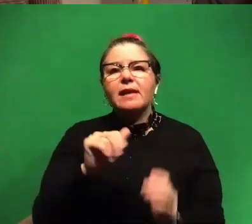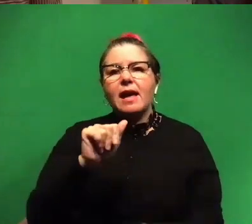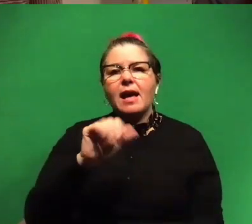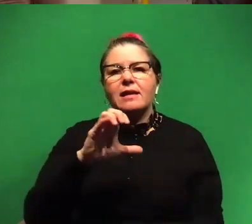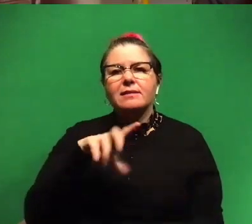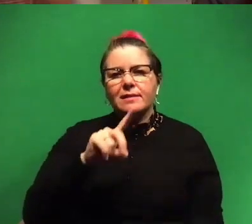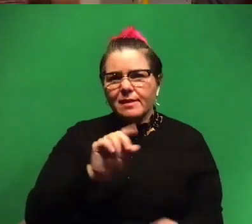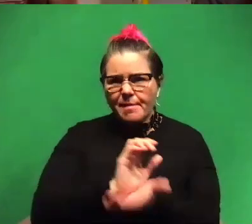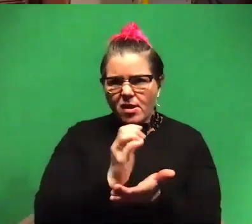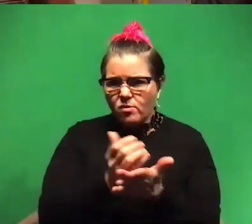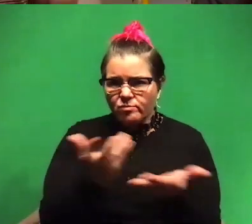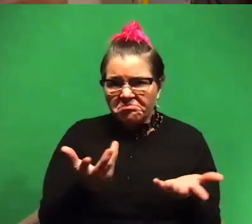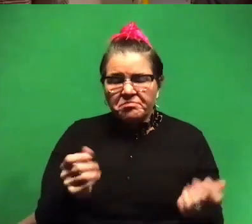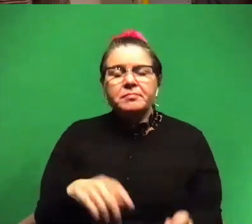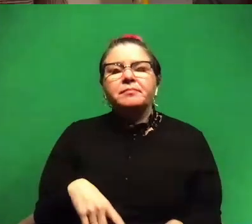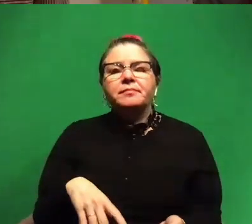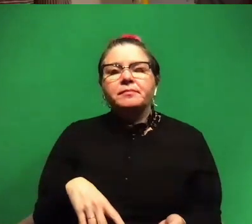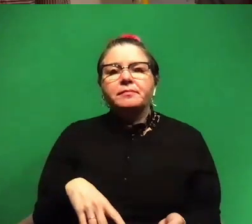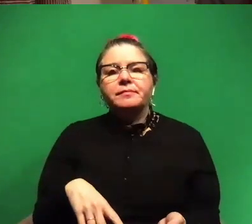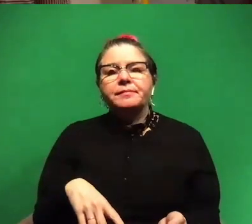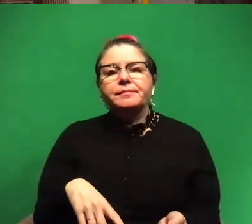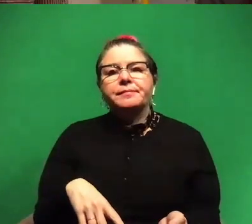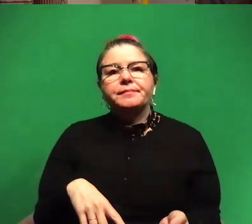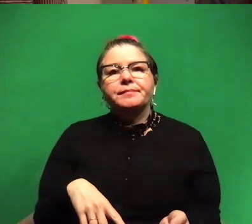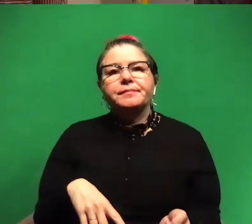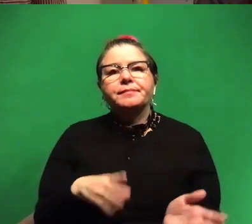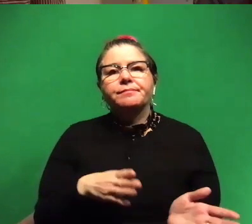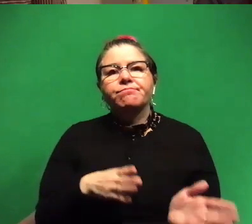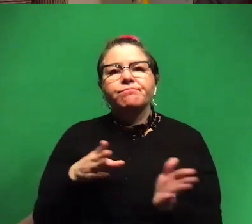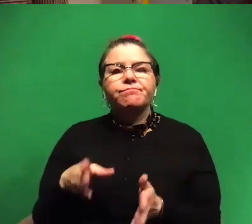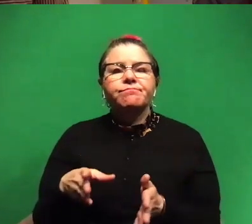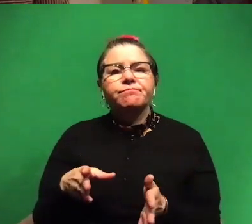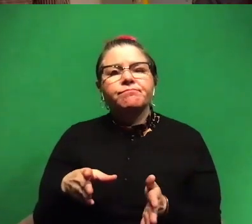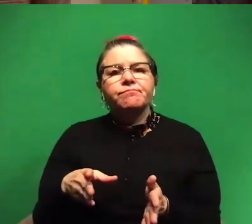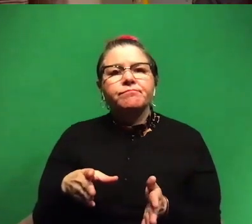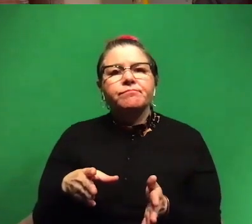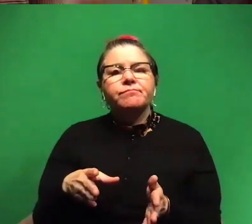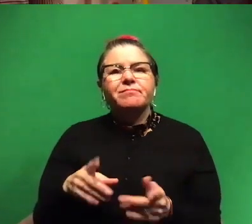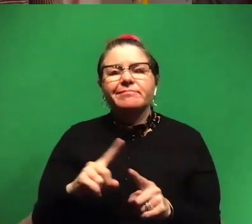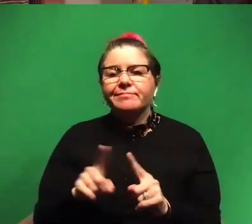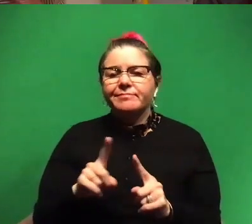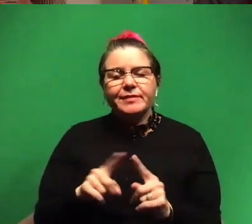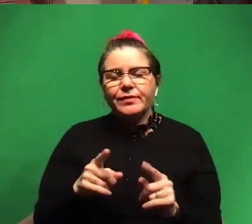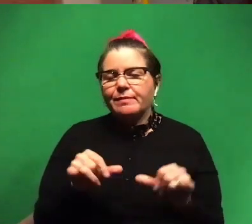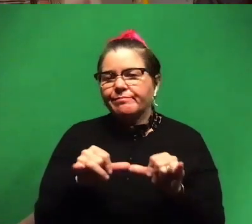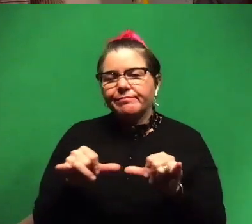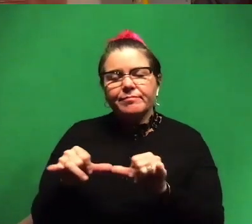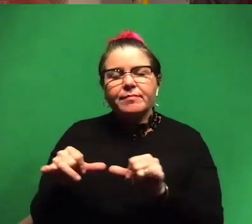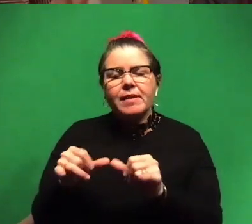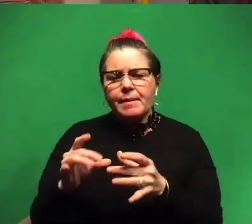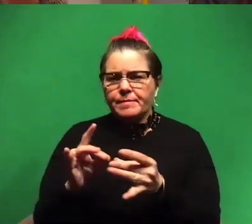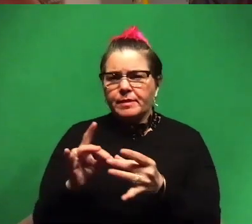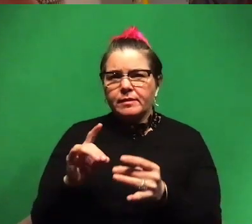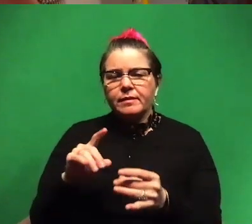of the amount of acidity in the water. They'll also measure it for lots of different things. So I mentioned the